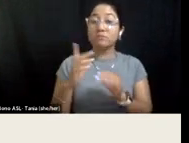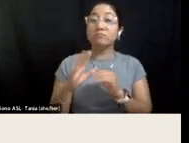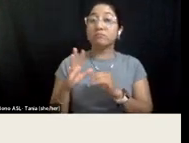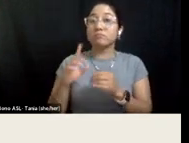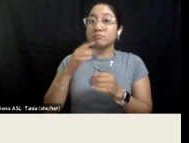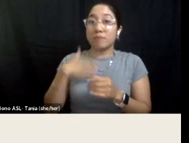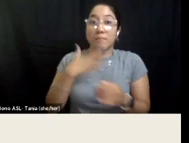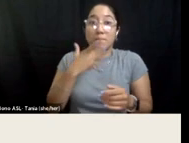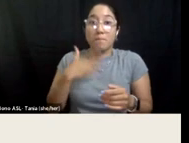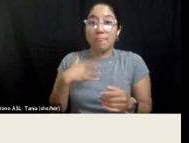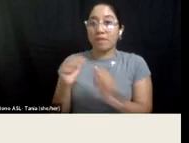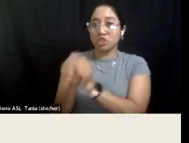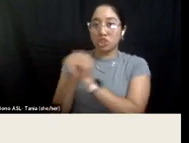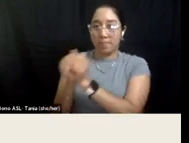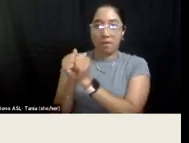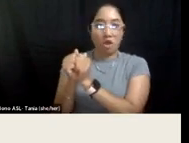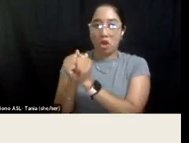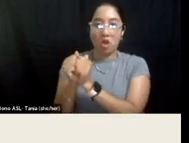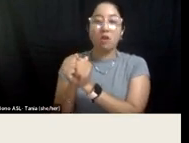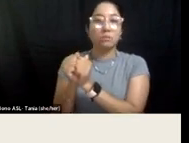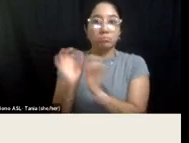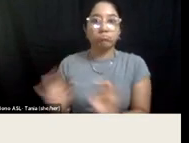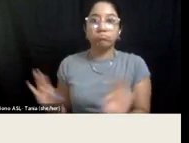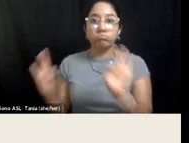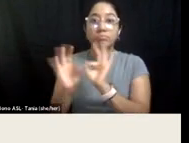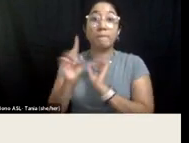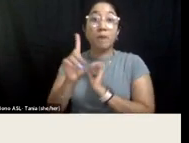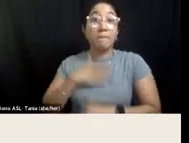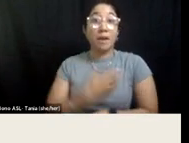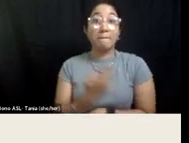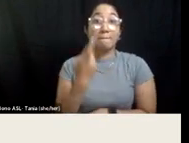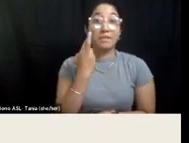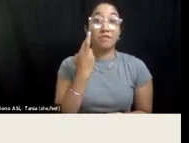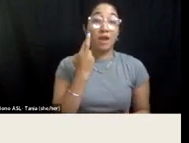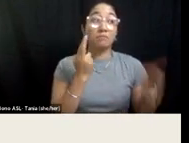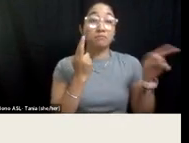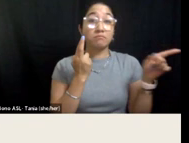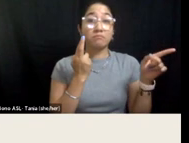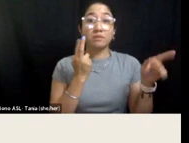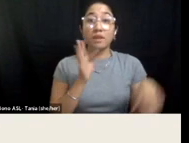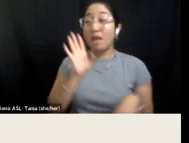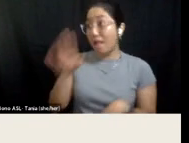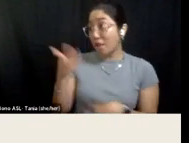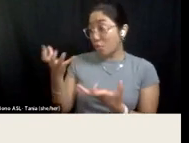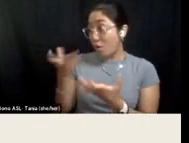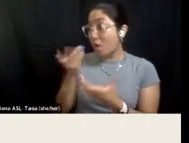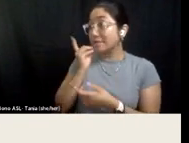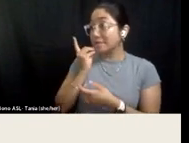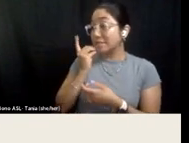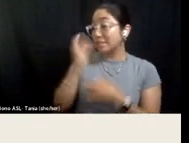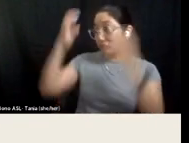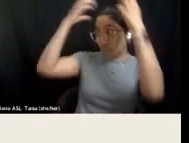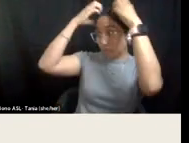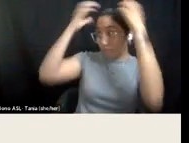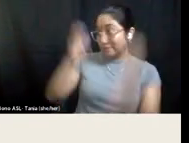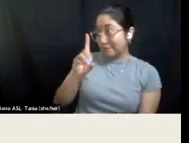which is a really big deal. World for my 30th, but then my that best would friend mean not like, spending, hey, do you want to go to Disney World my birthday for your 30th? And I